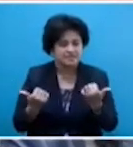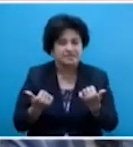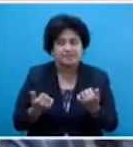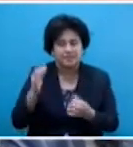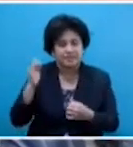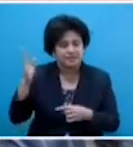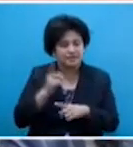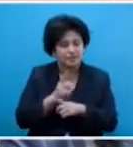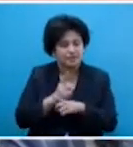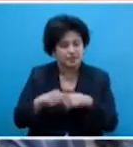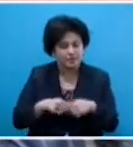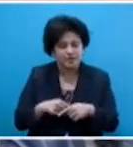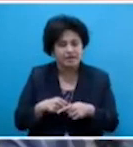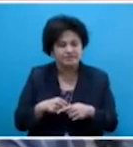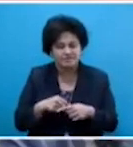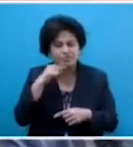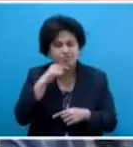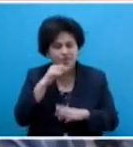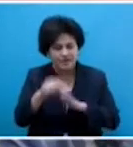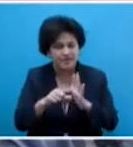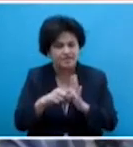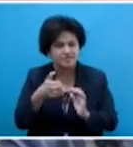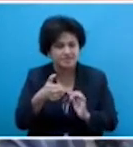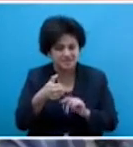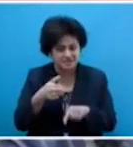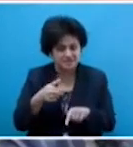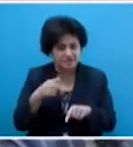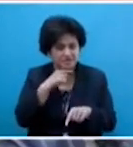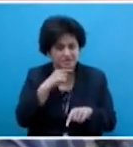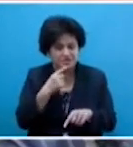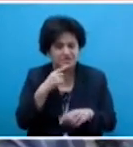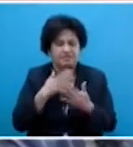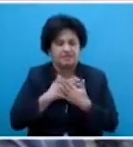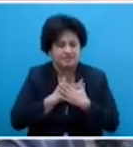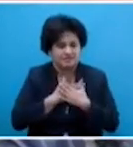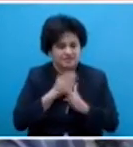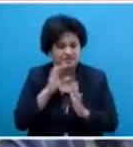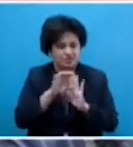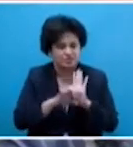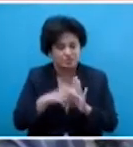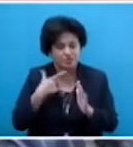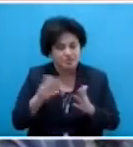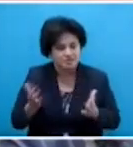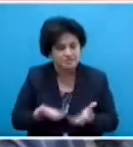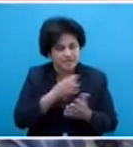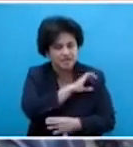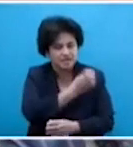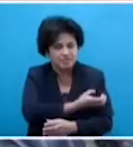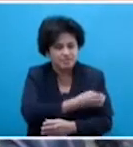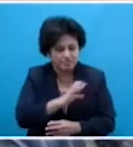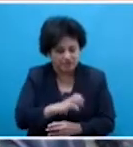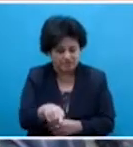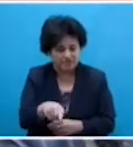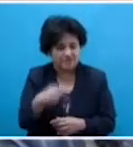Shaveen Kumar, who said how he loves our Constitution because it empowered him to unabashedly call himself